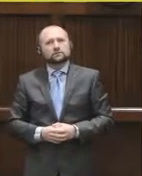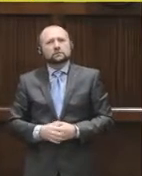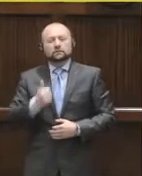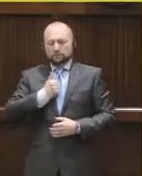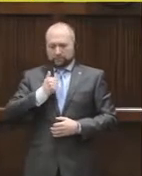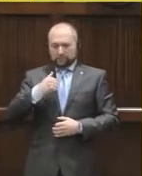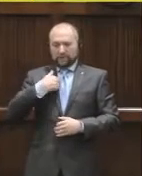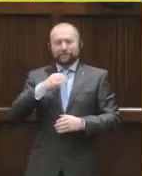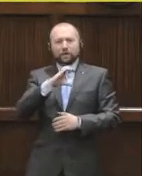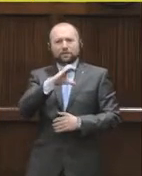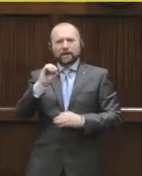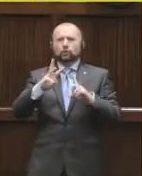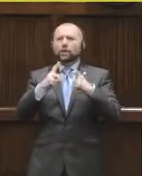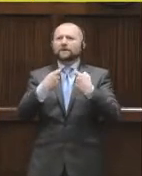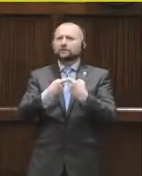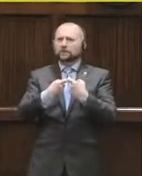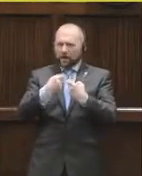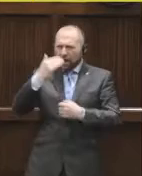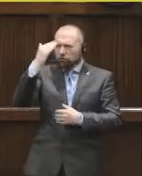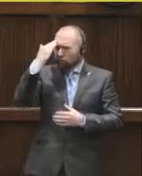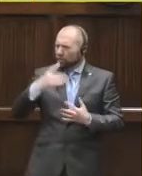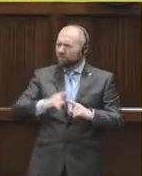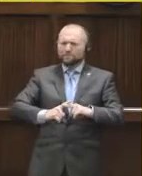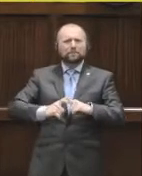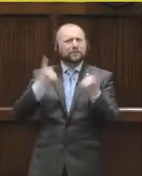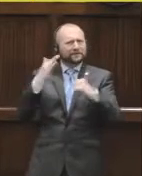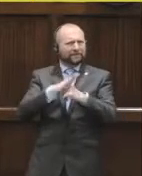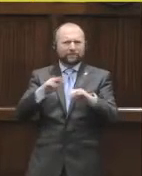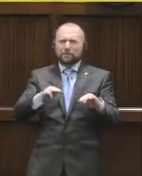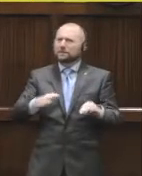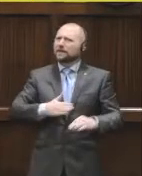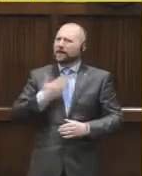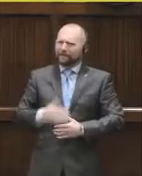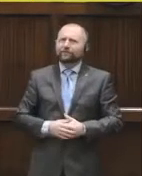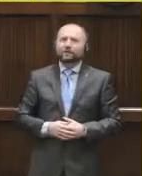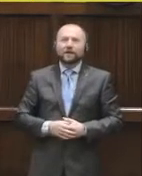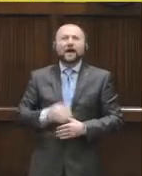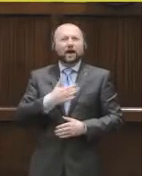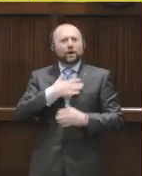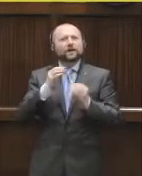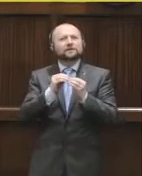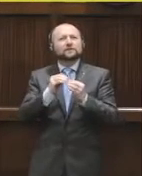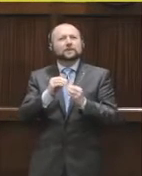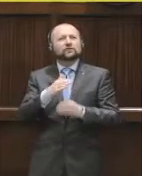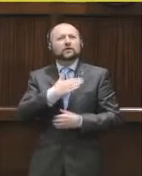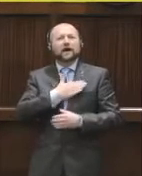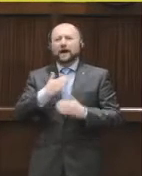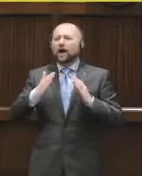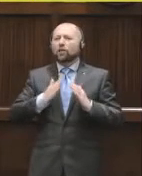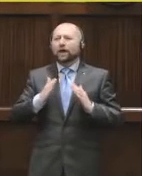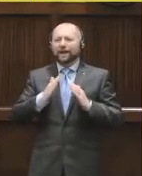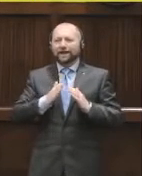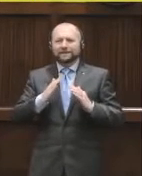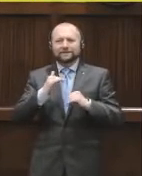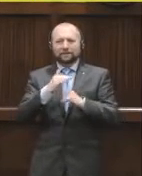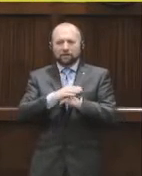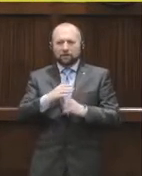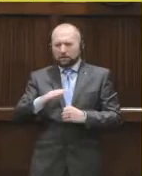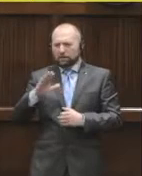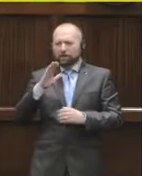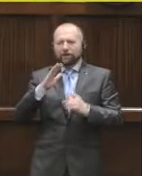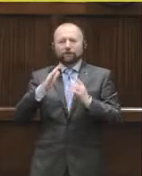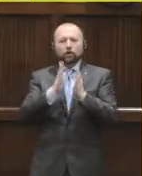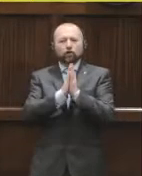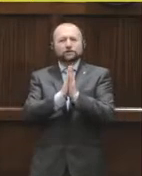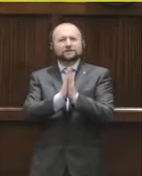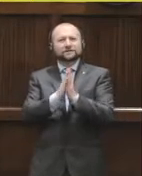of Wexford, I know this will make a huge impact on people's lives, and I would especially like to mention Our Lady of Lourdes School in New Ross, who contacted